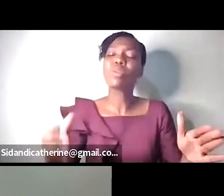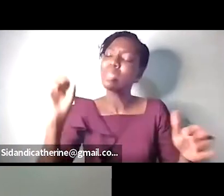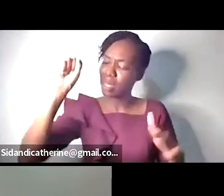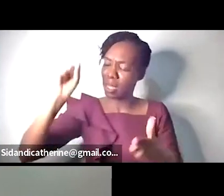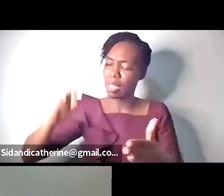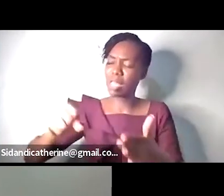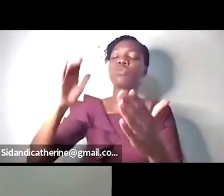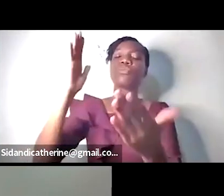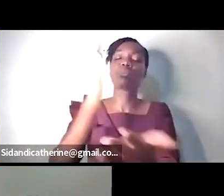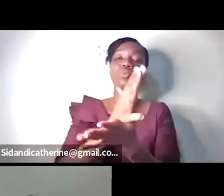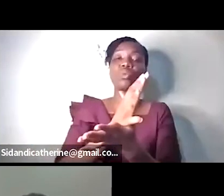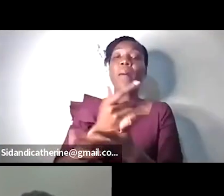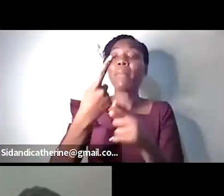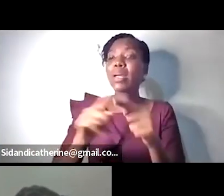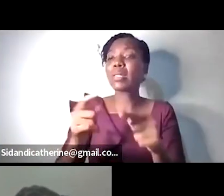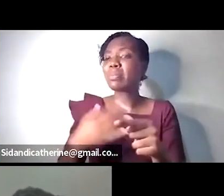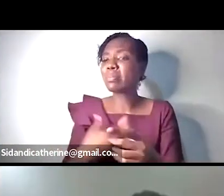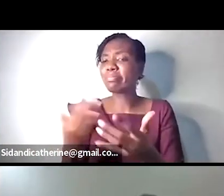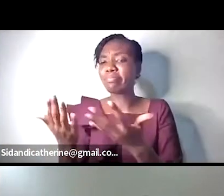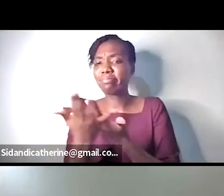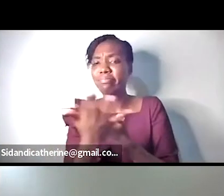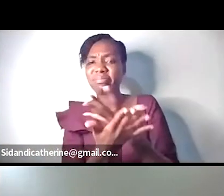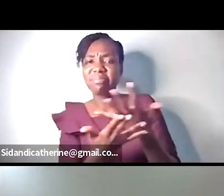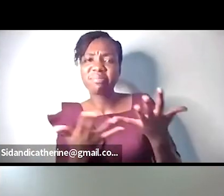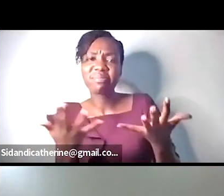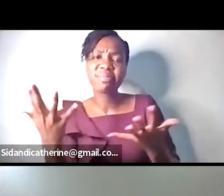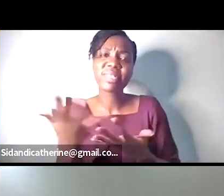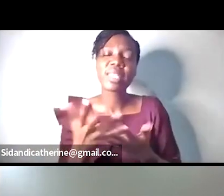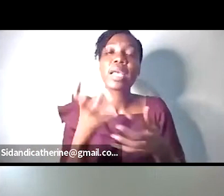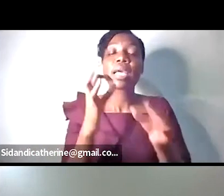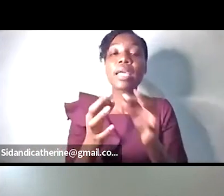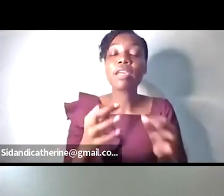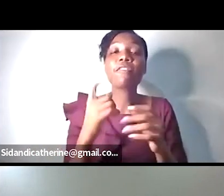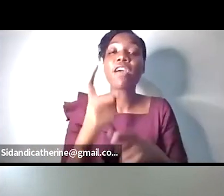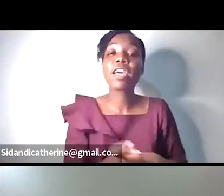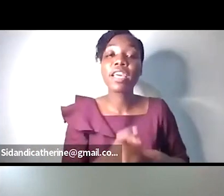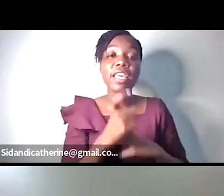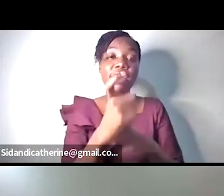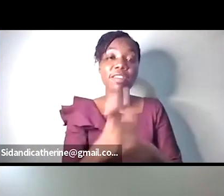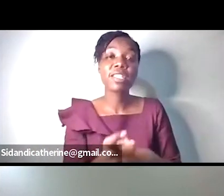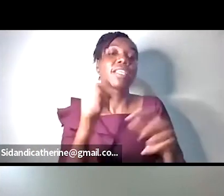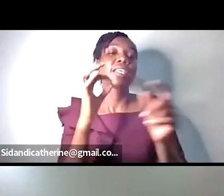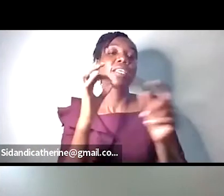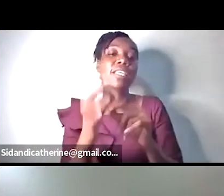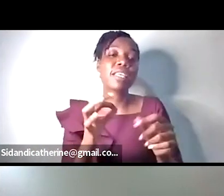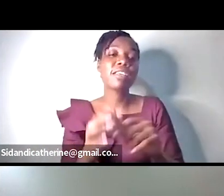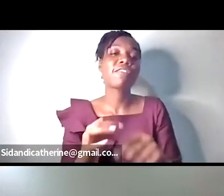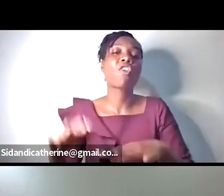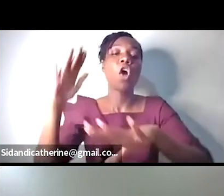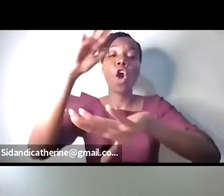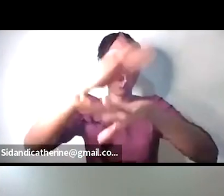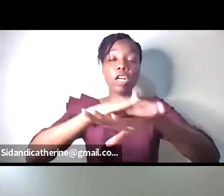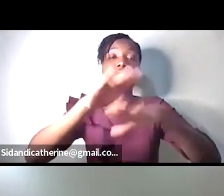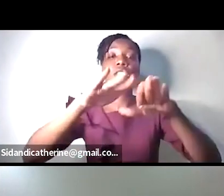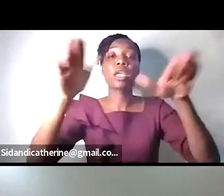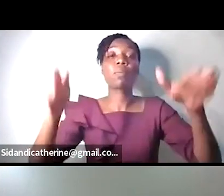was socialized that if you bling your giftings and if you put them on the table, you will be